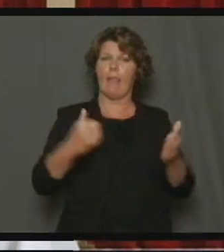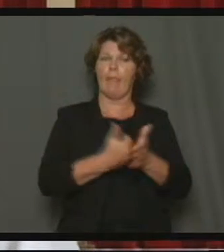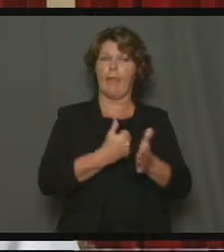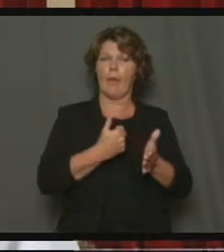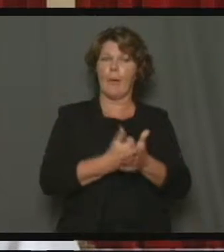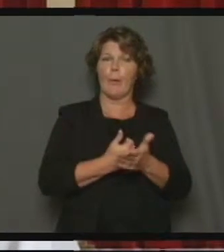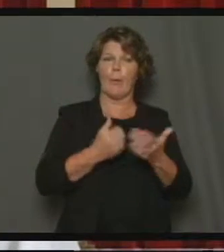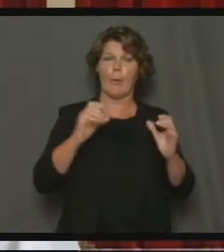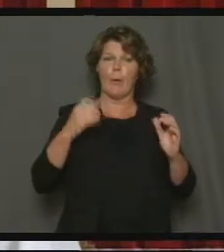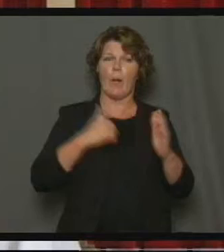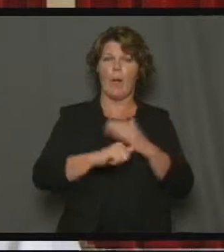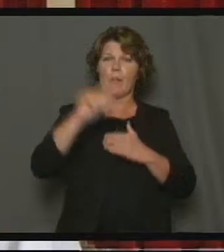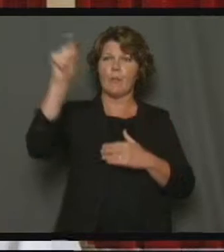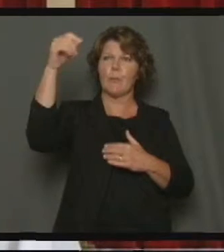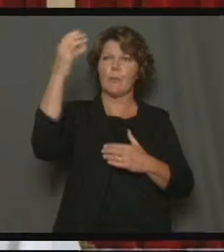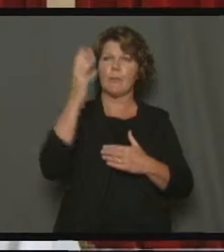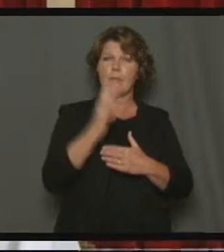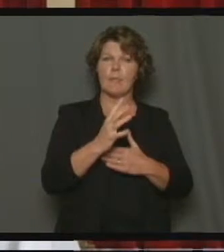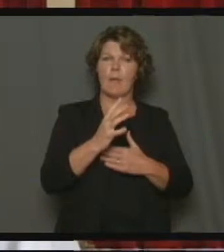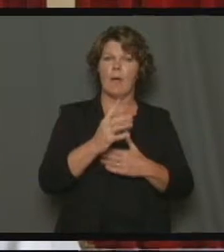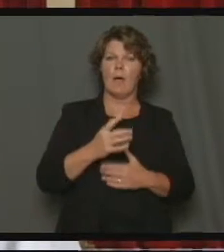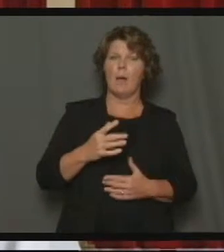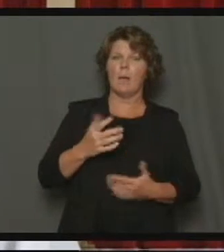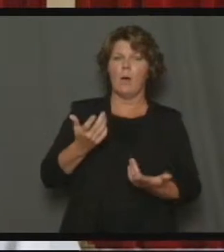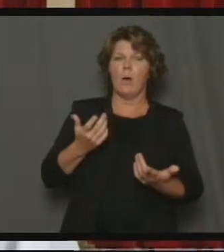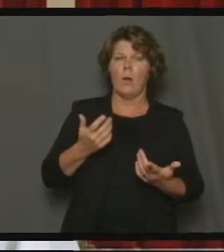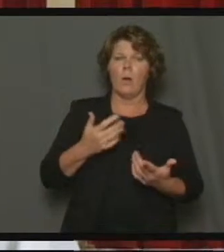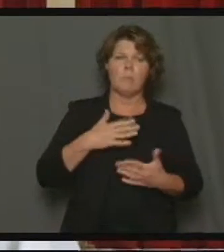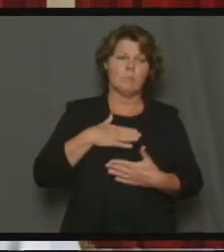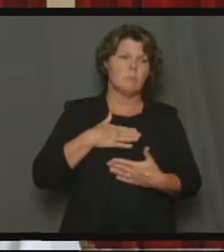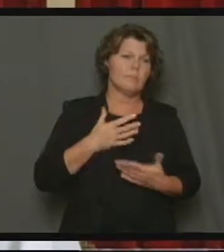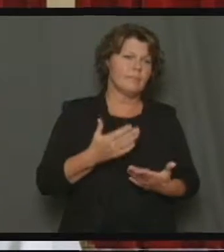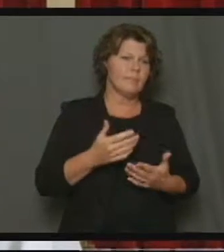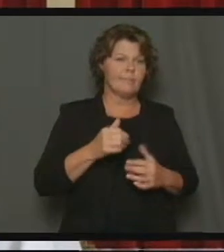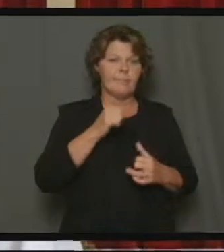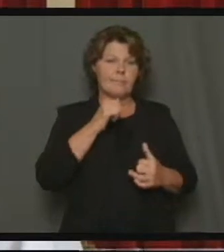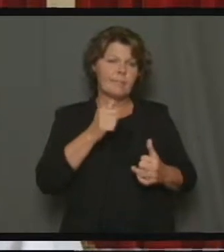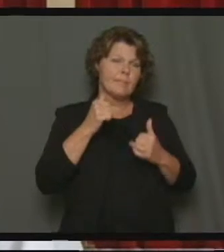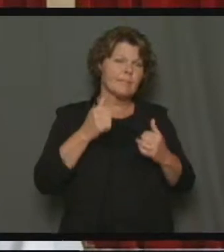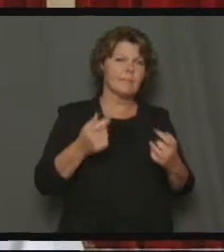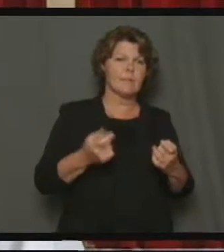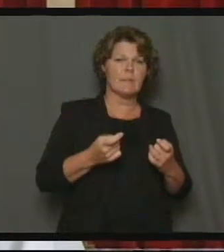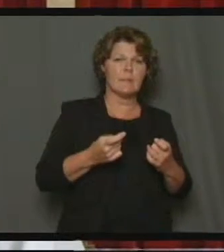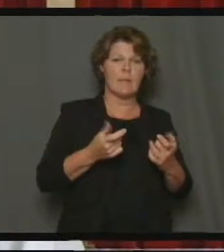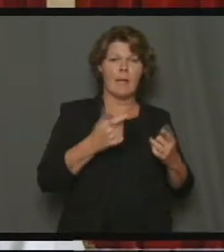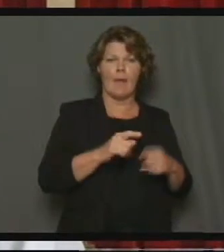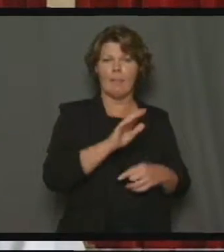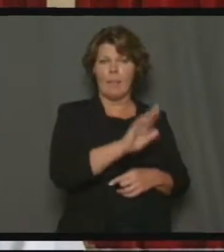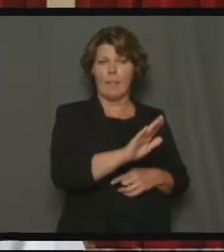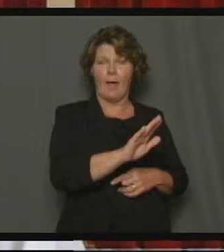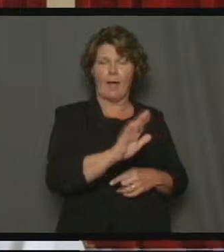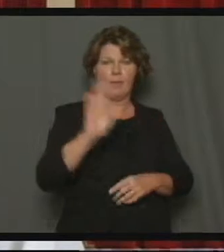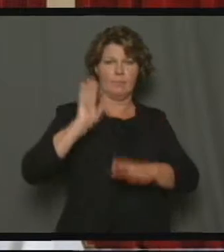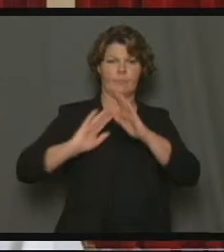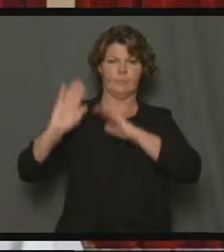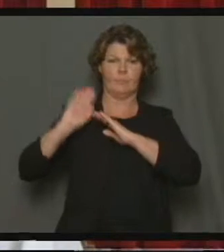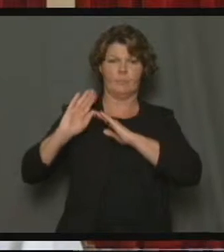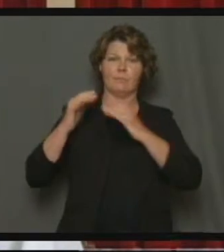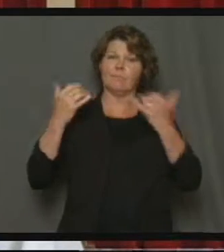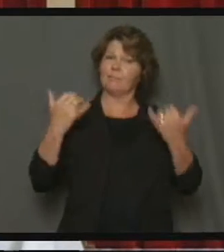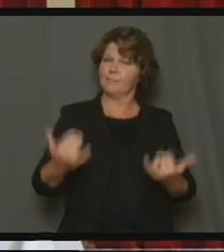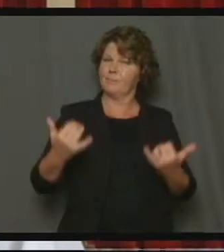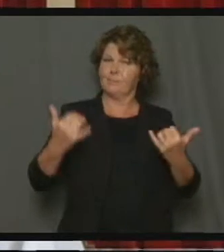sun. Half-hearted confessions or denials of sin were rampant in Malachi's day, and so it is